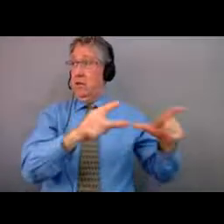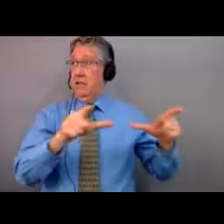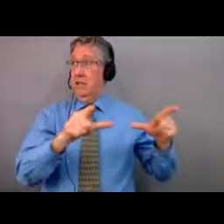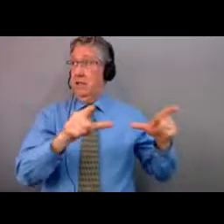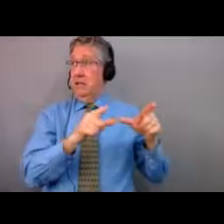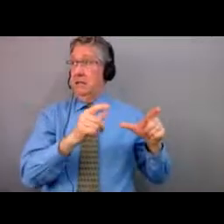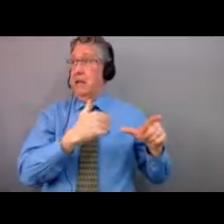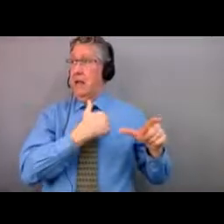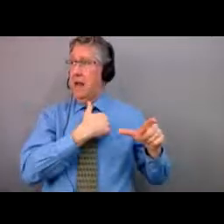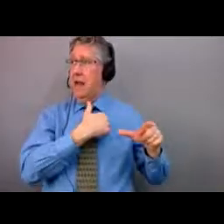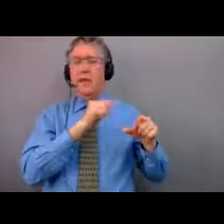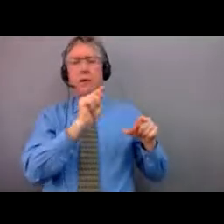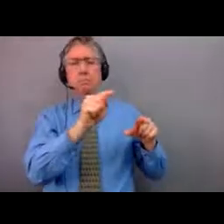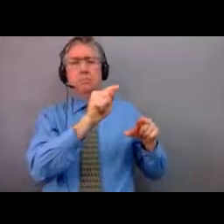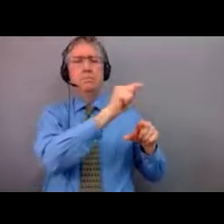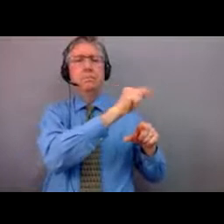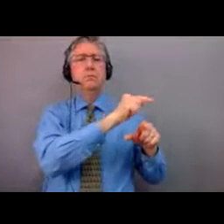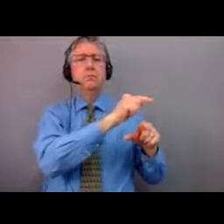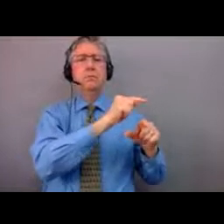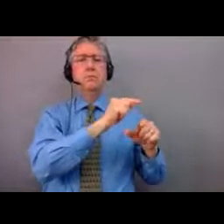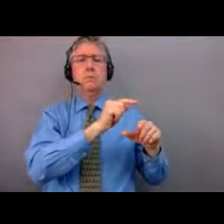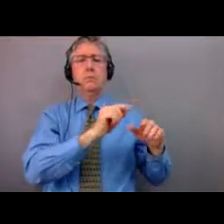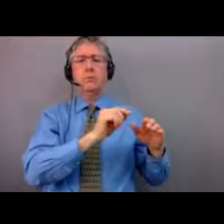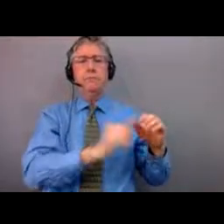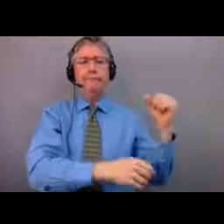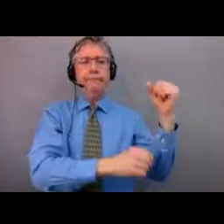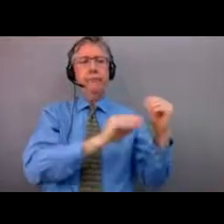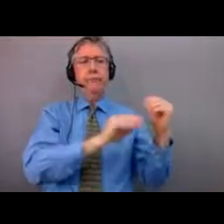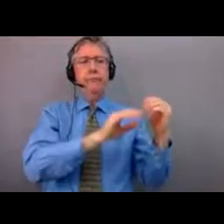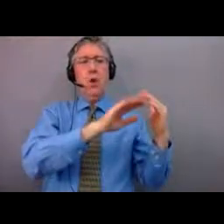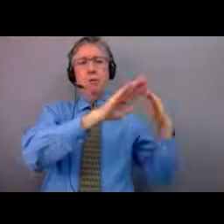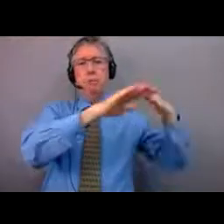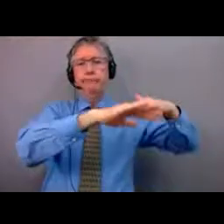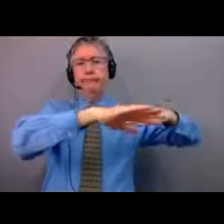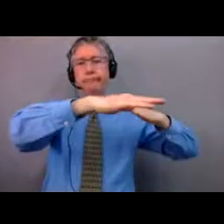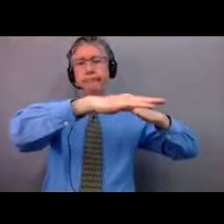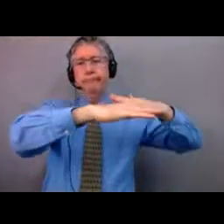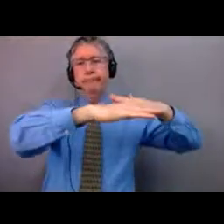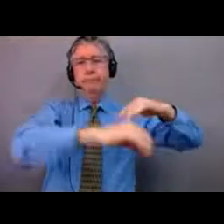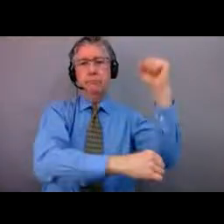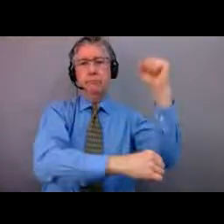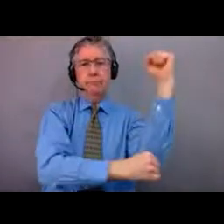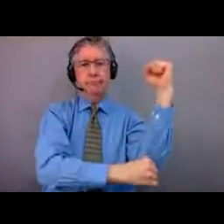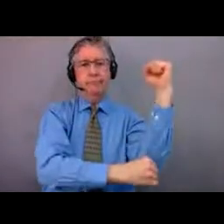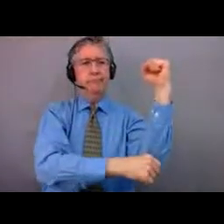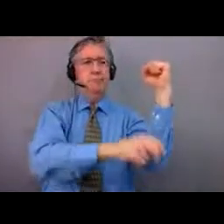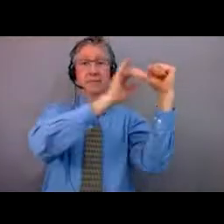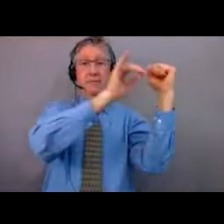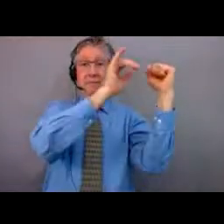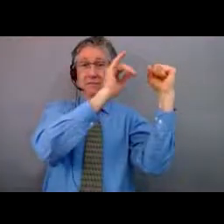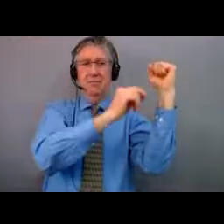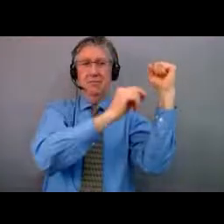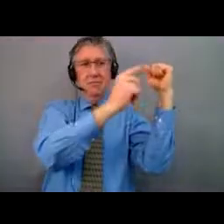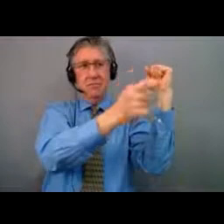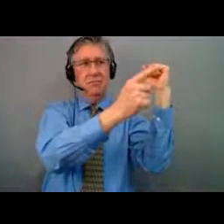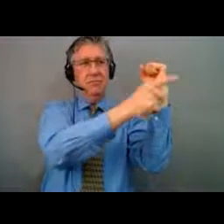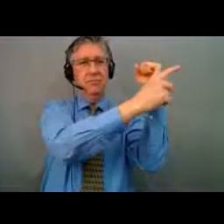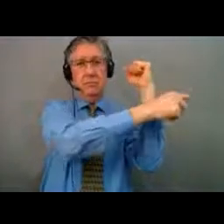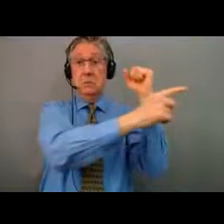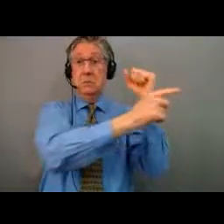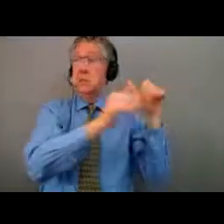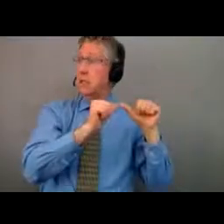a few offshore flux towers, that continue to measure atmospheric condition,